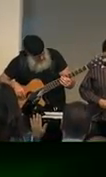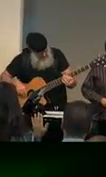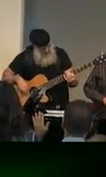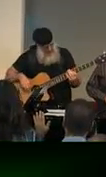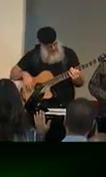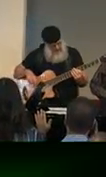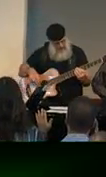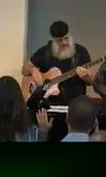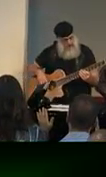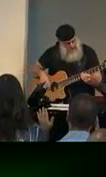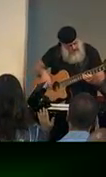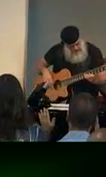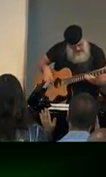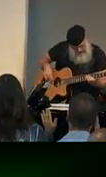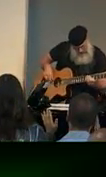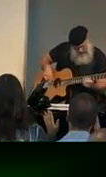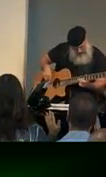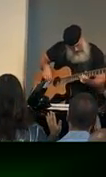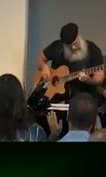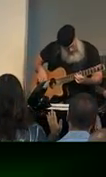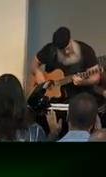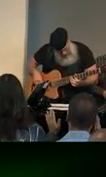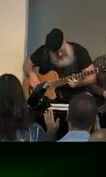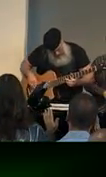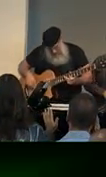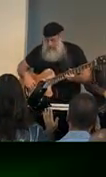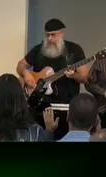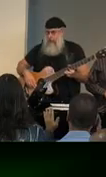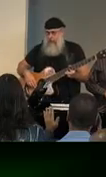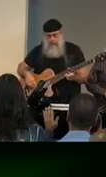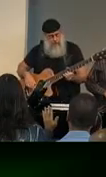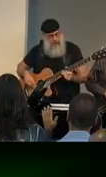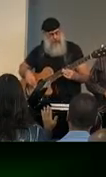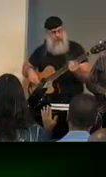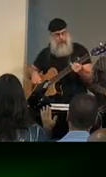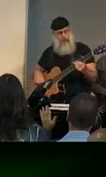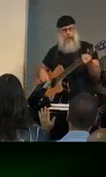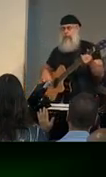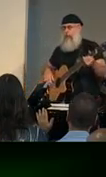God our God